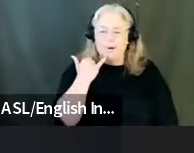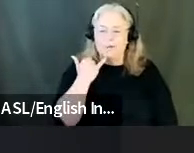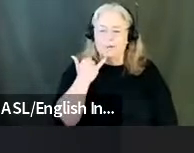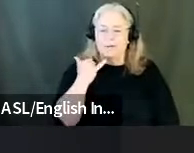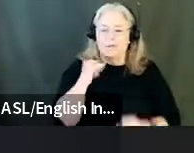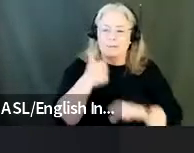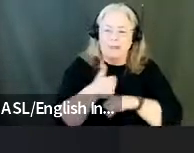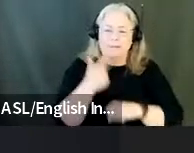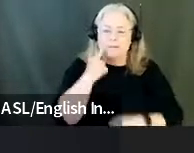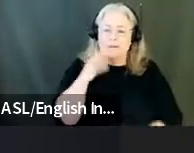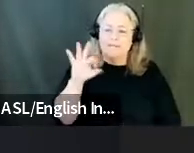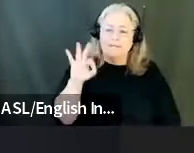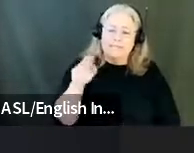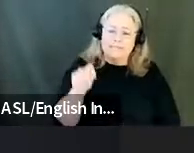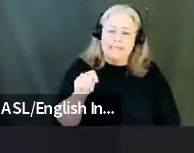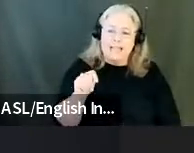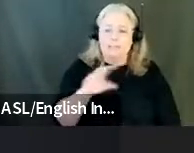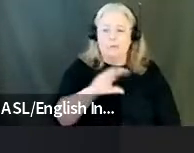FaceTime or Zoom meetings.